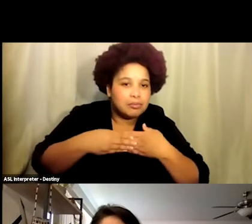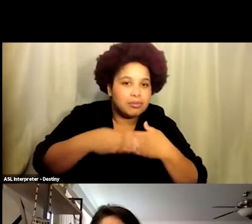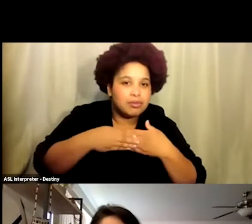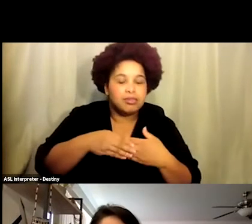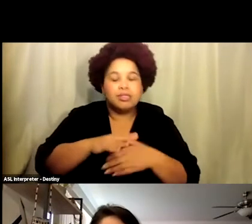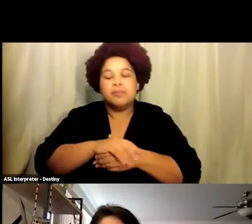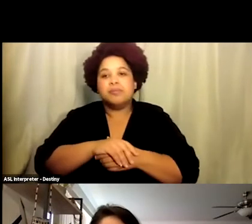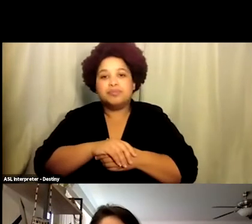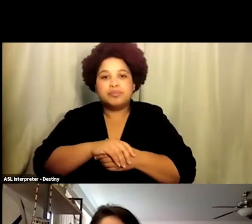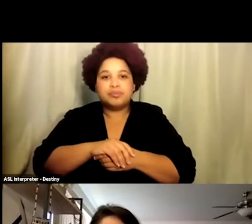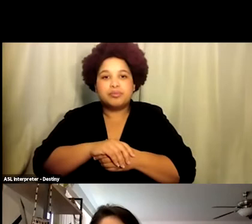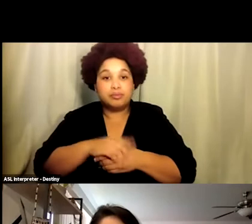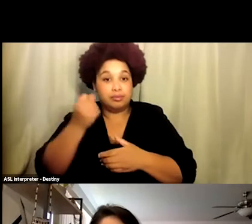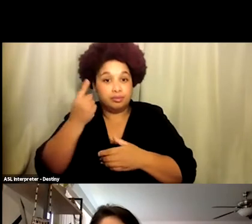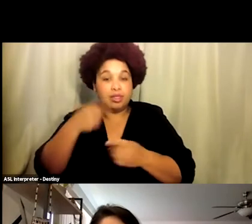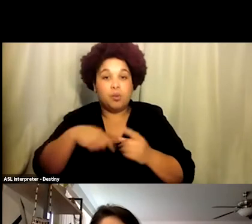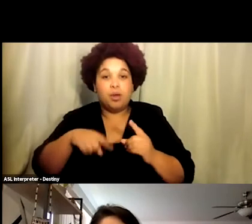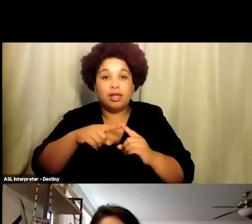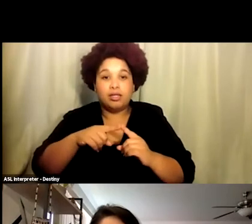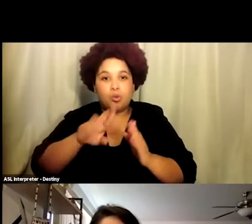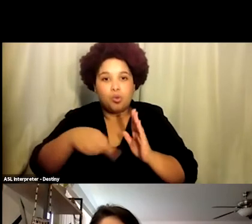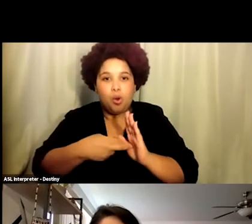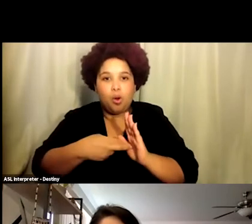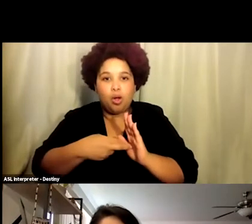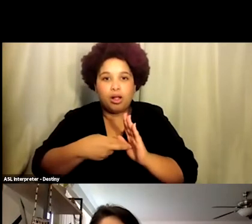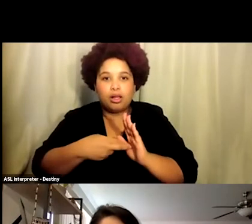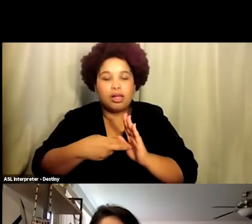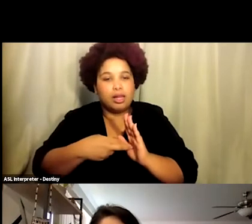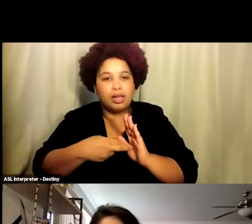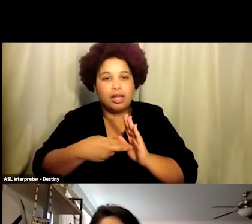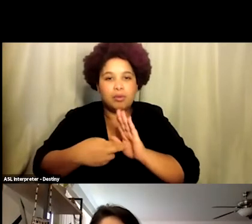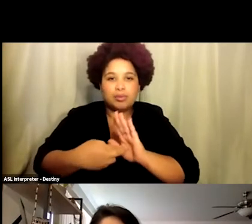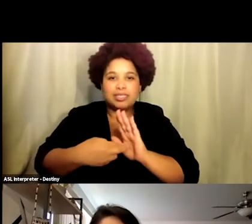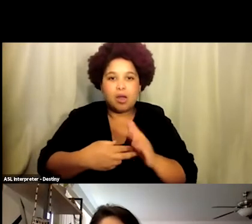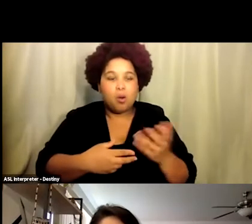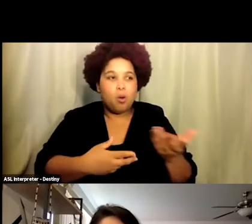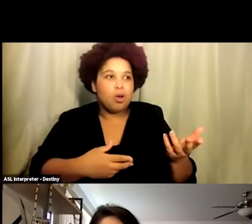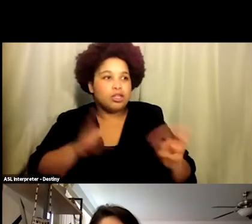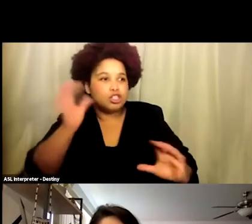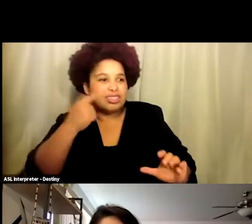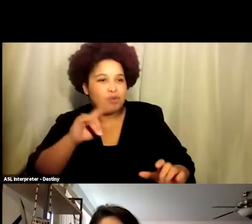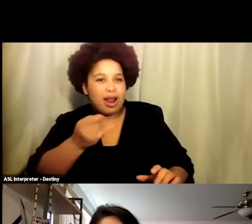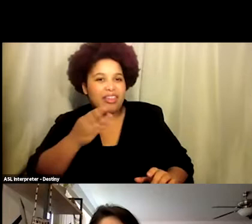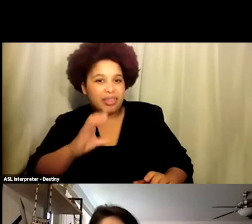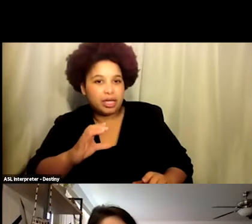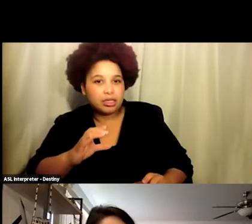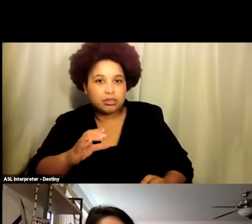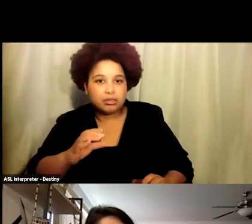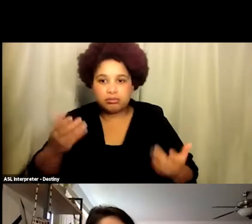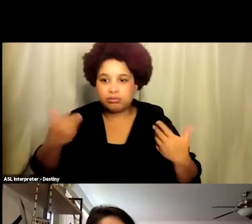realm. But when the role would come out and, you know, my representative would say, oh, they're looking to go ethnic with this. And I go,